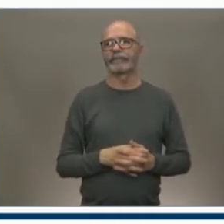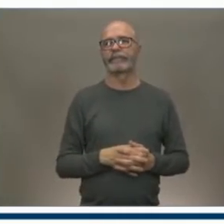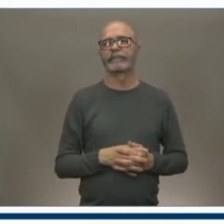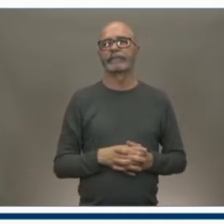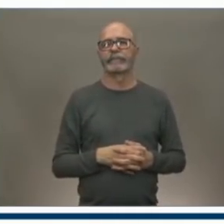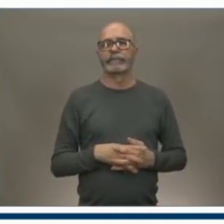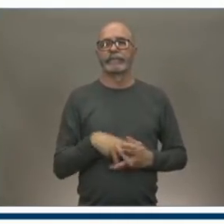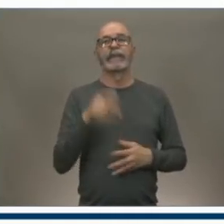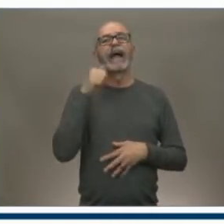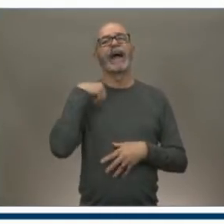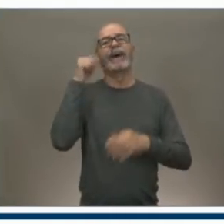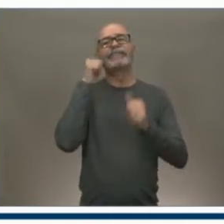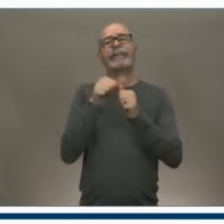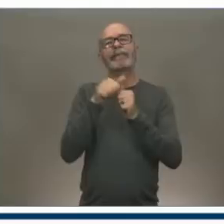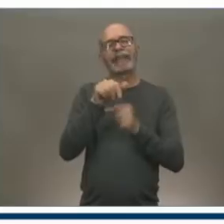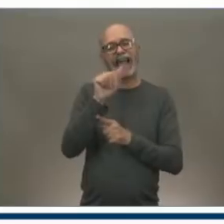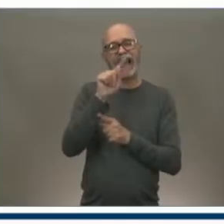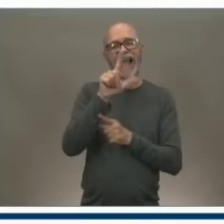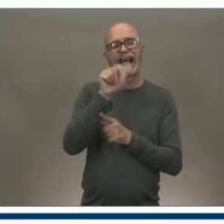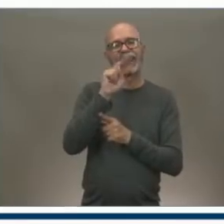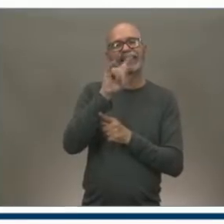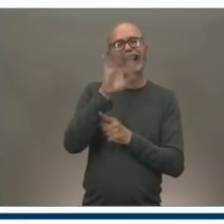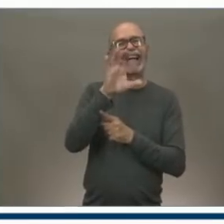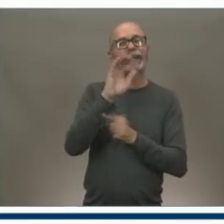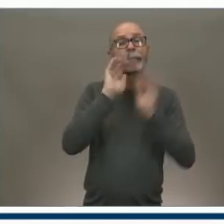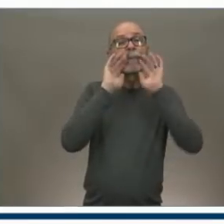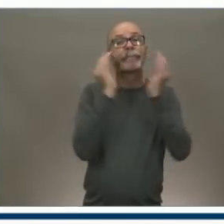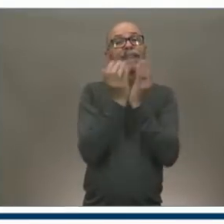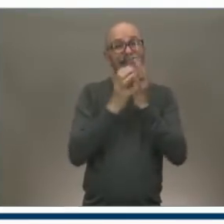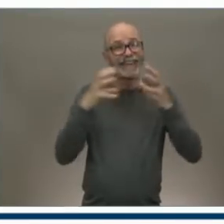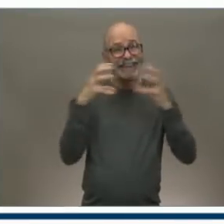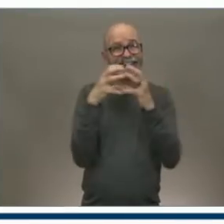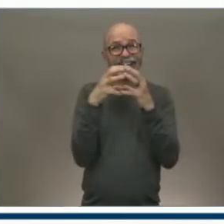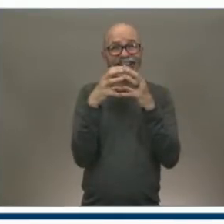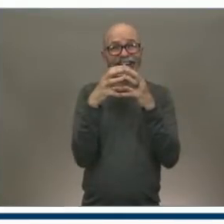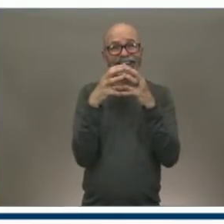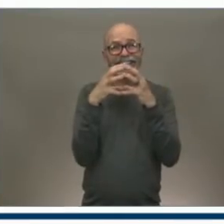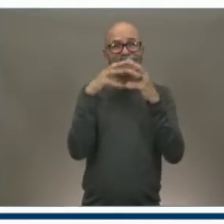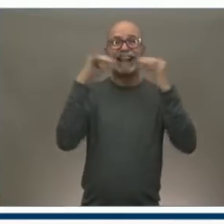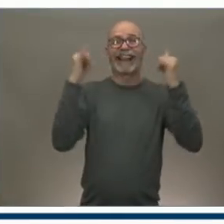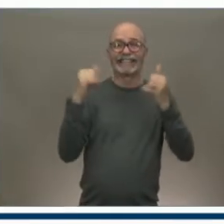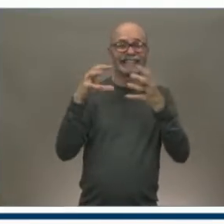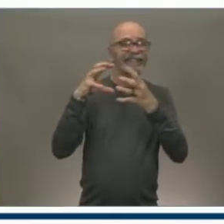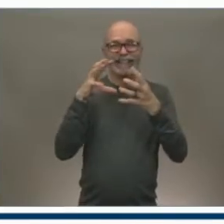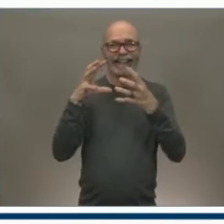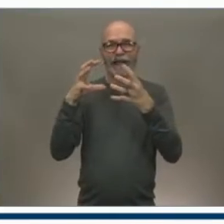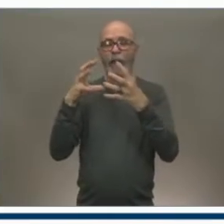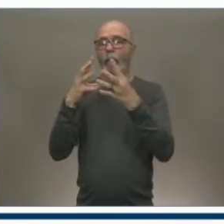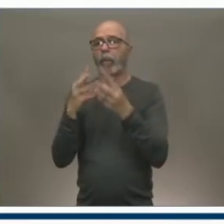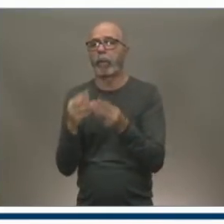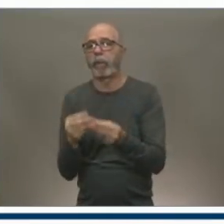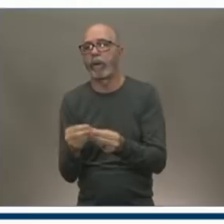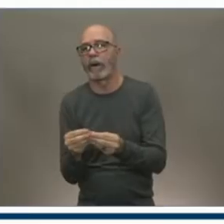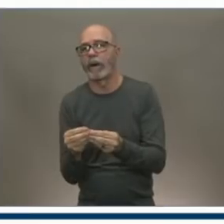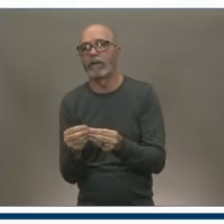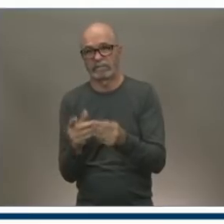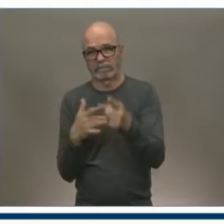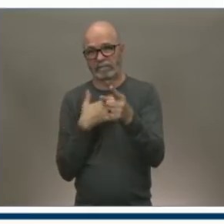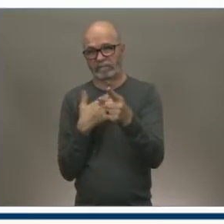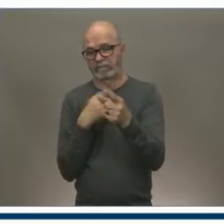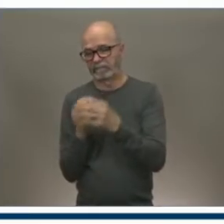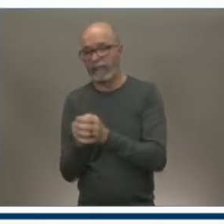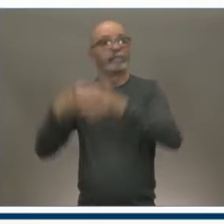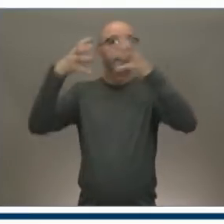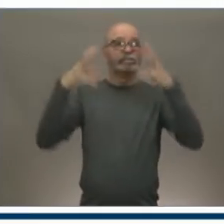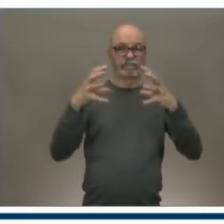in the past few months things have definitely shifted. Is there any discussion on rebuilding the bubble to its